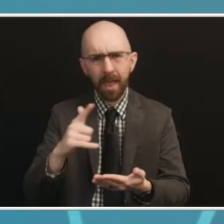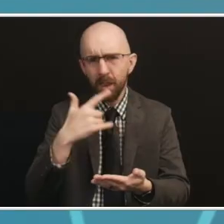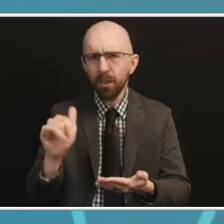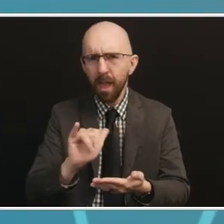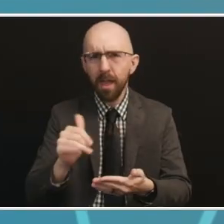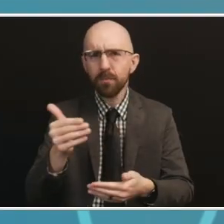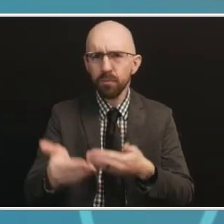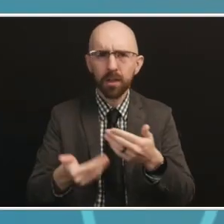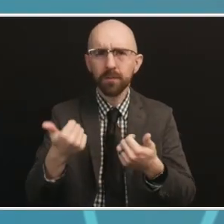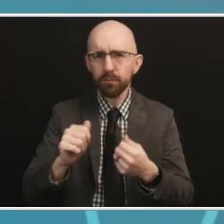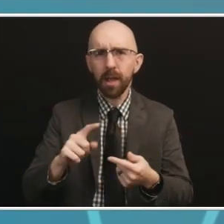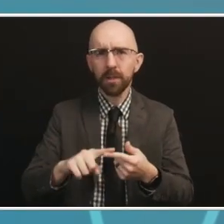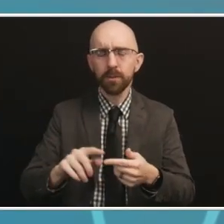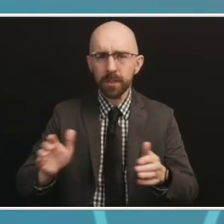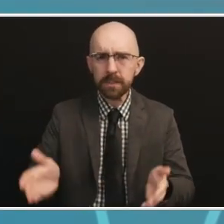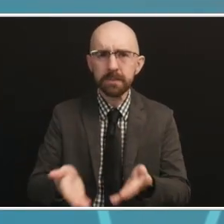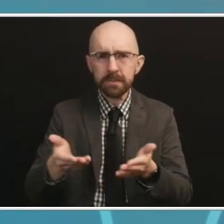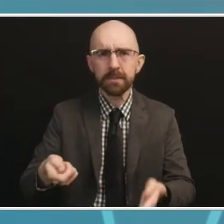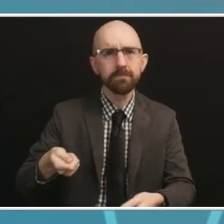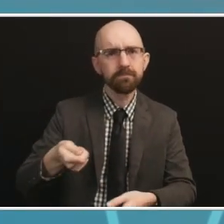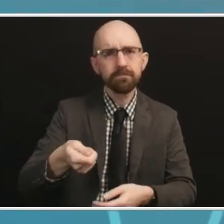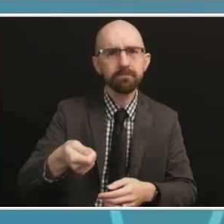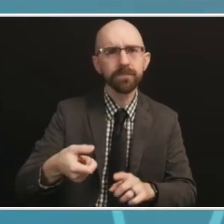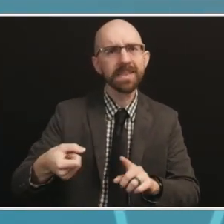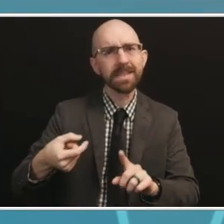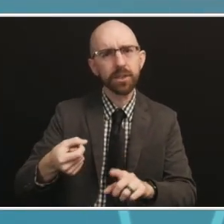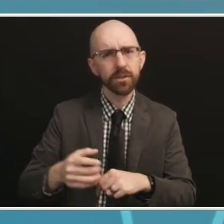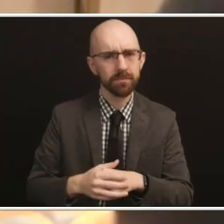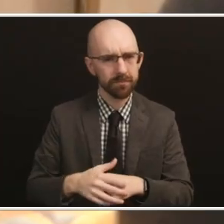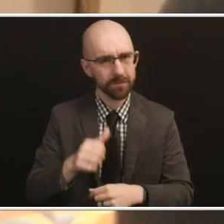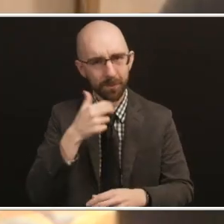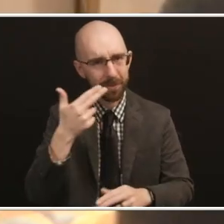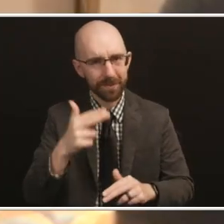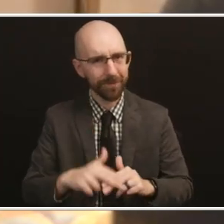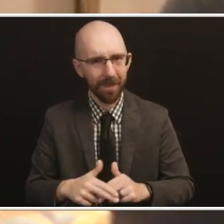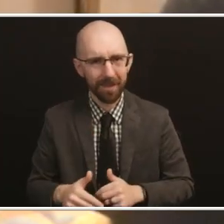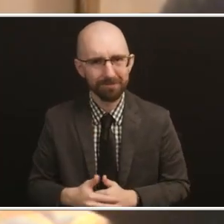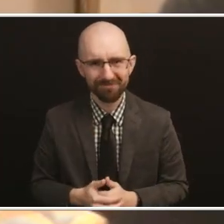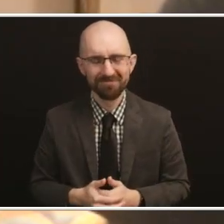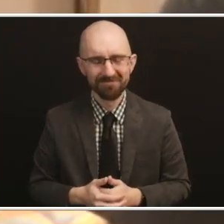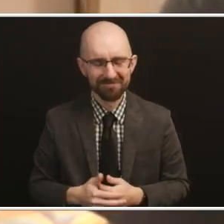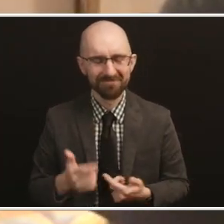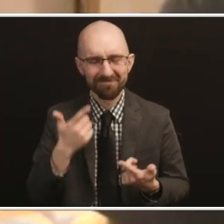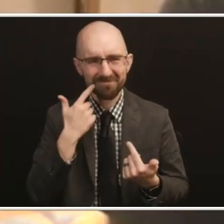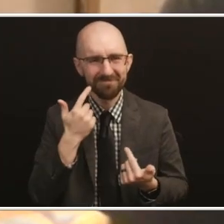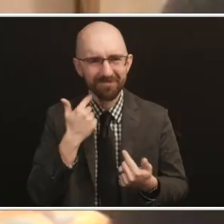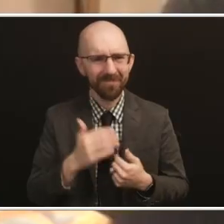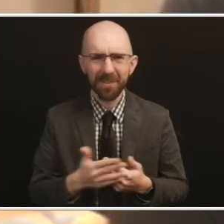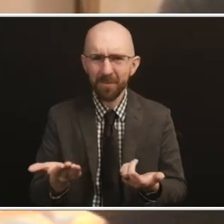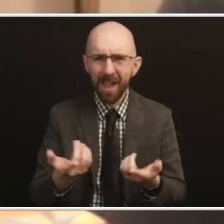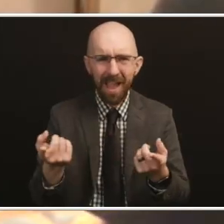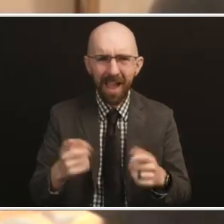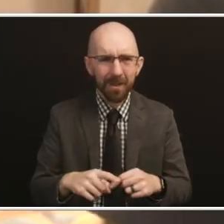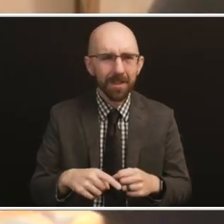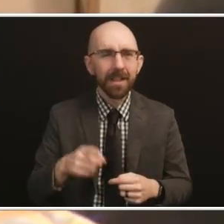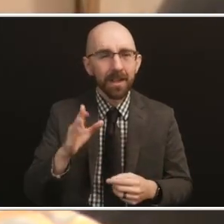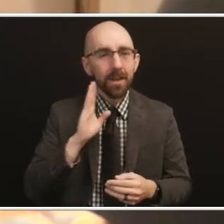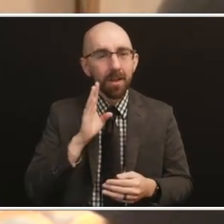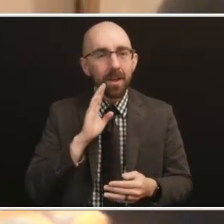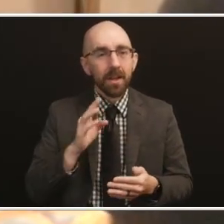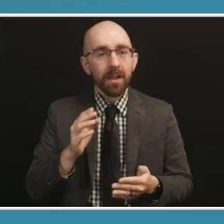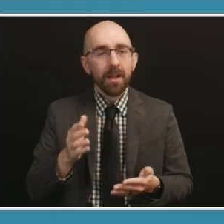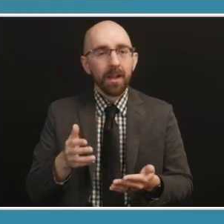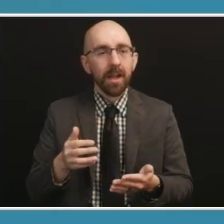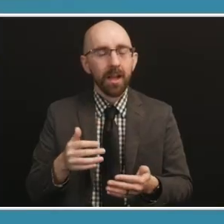trigger seizures for you? Wasn't much fun. What would they do? Got to lay there and not do much for a week.